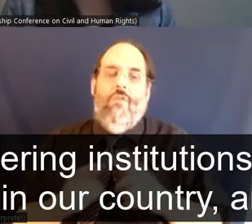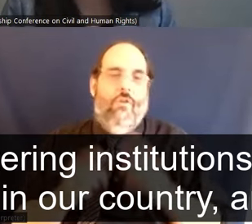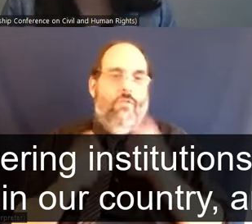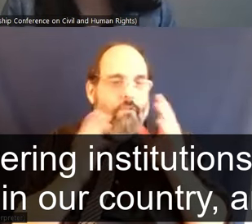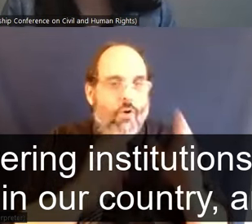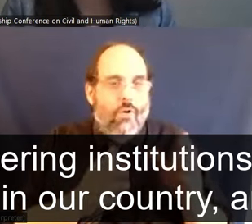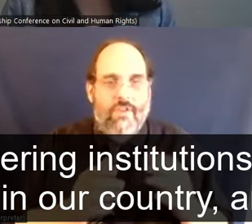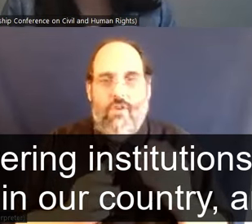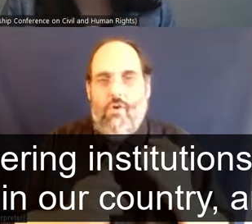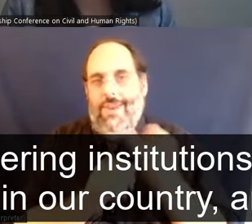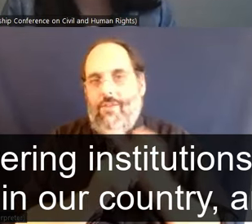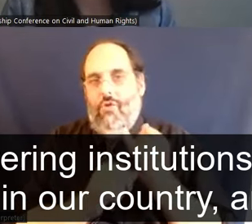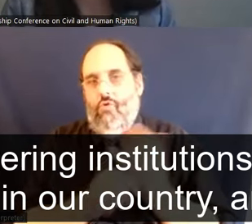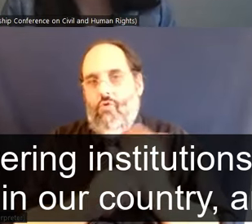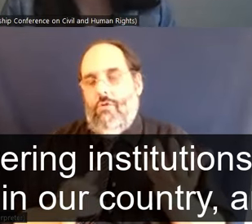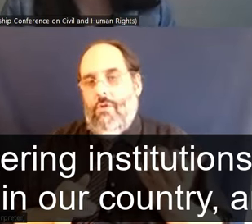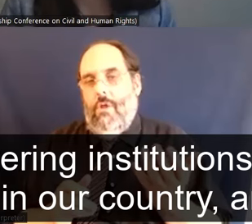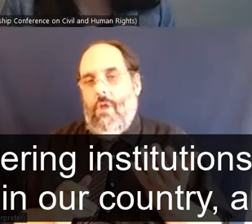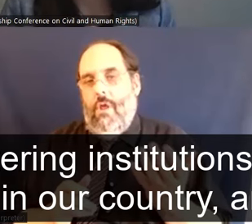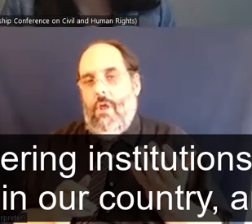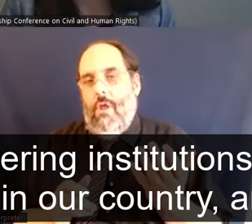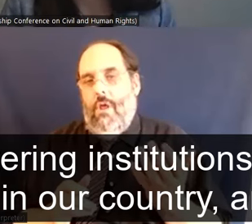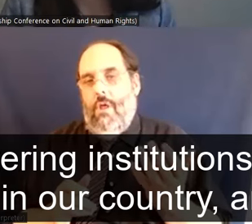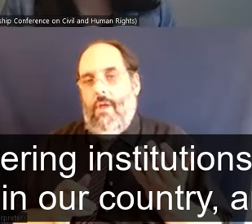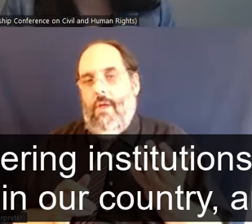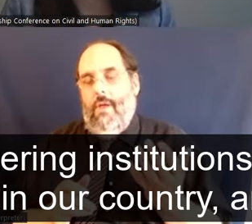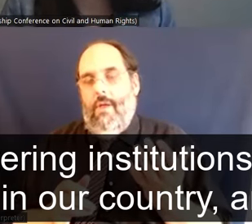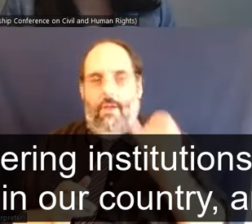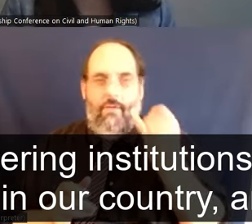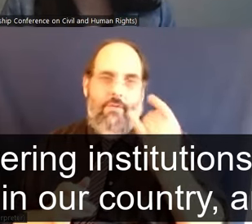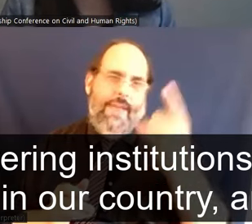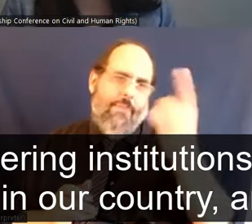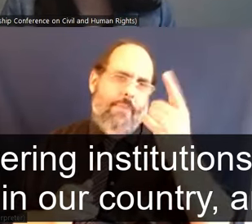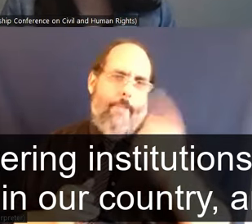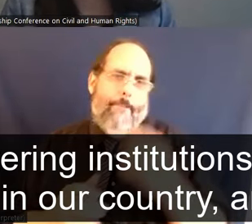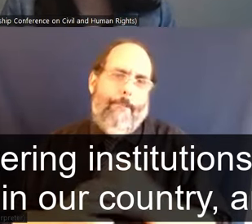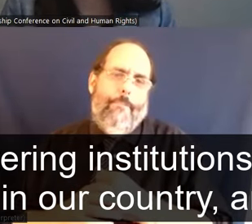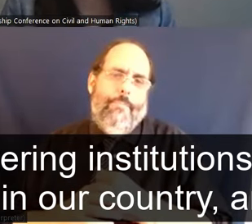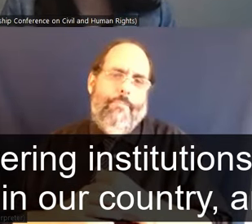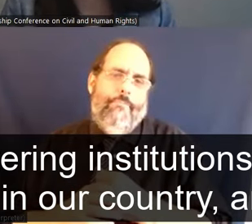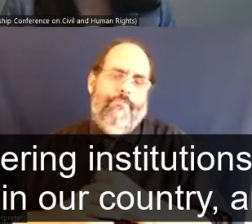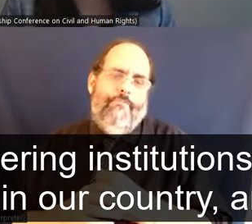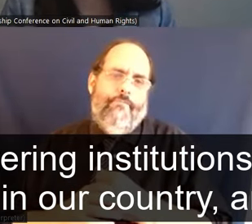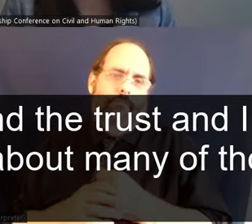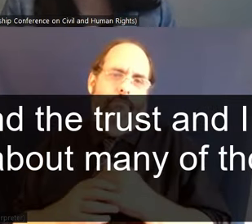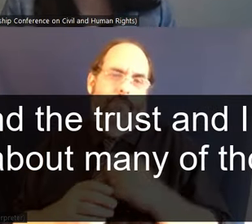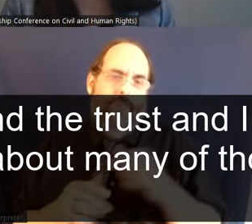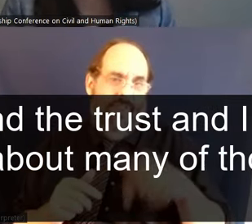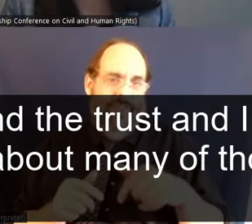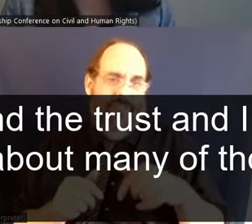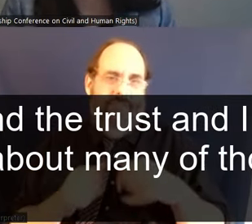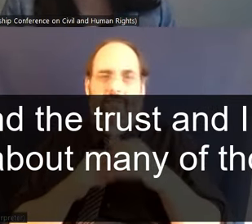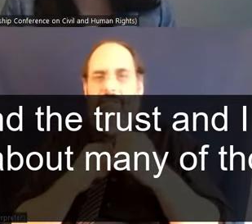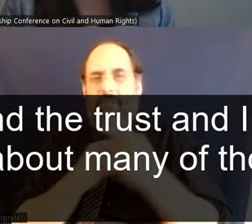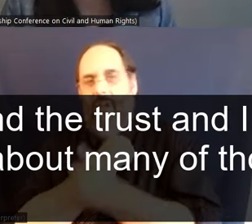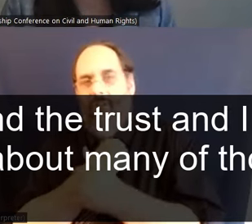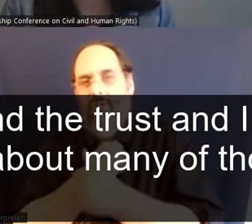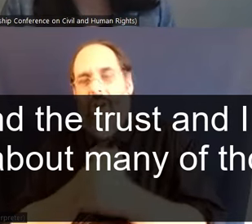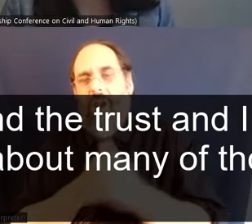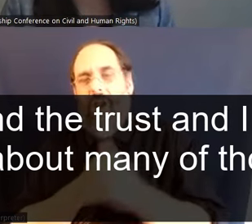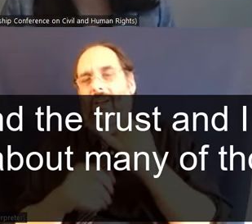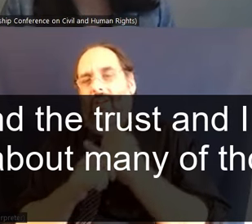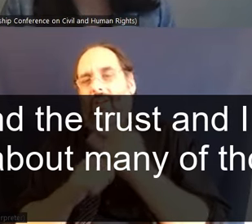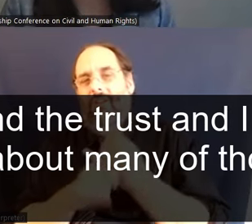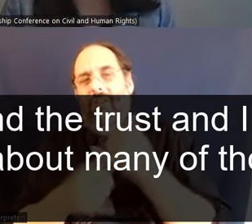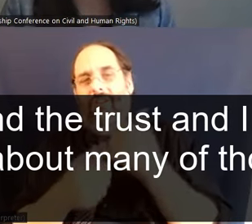institutions that, think about where we are in our country and the institutions and the trust.